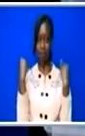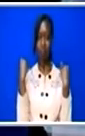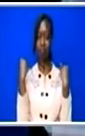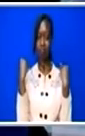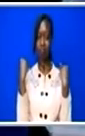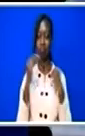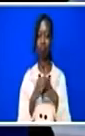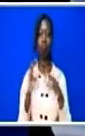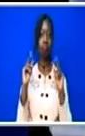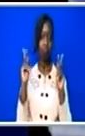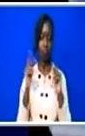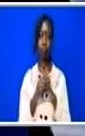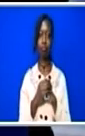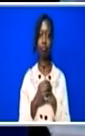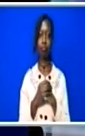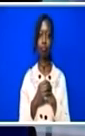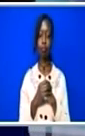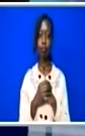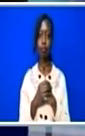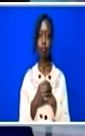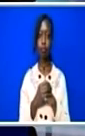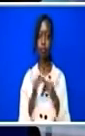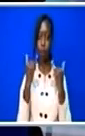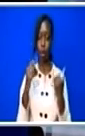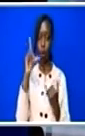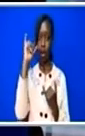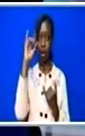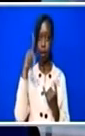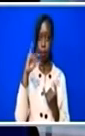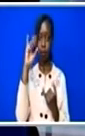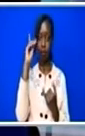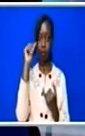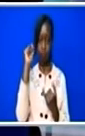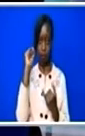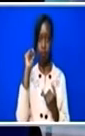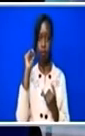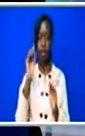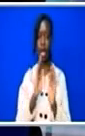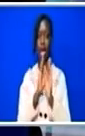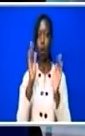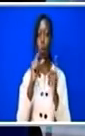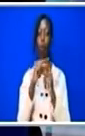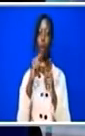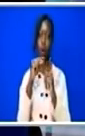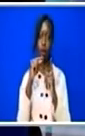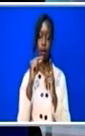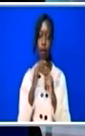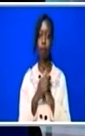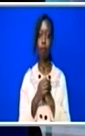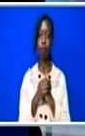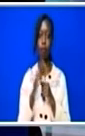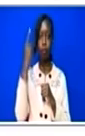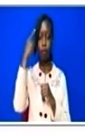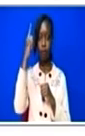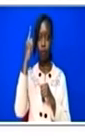hey, sour. Good. All right. So lipids is a general term for fats